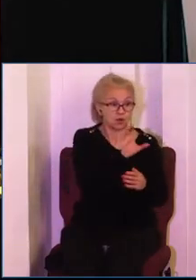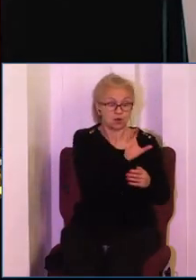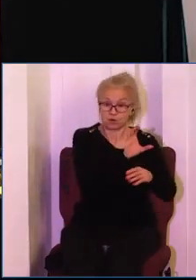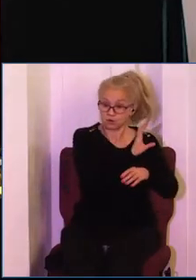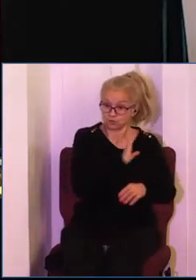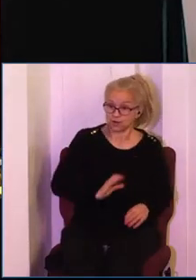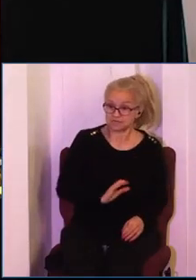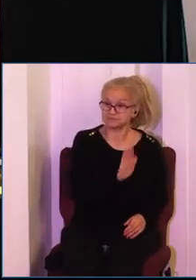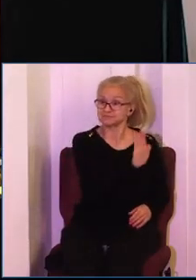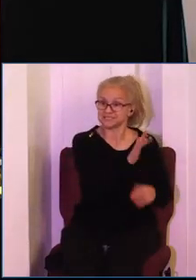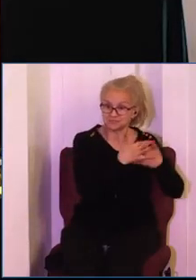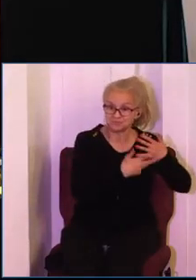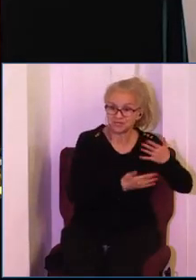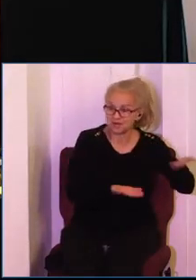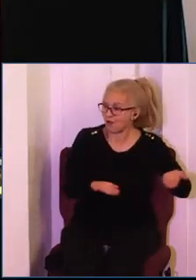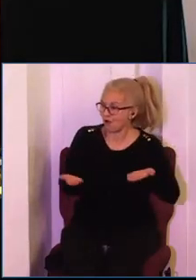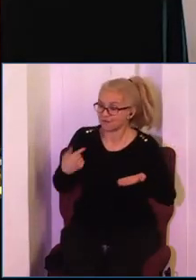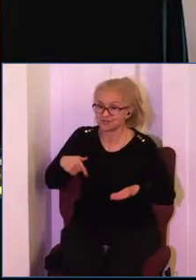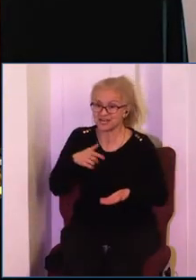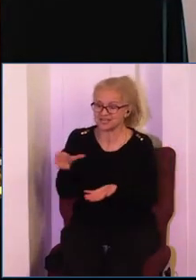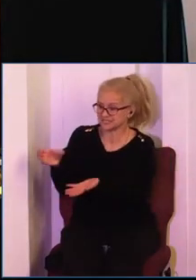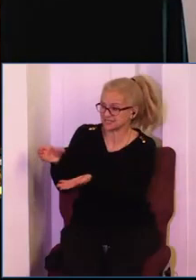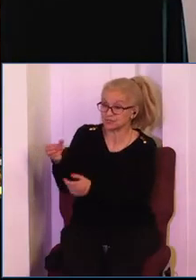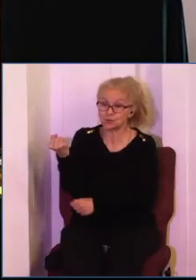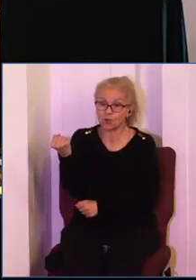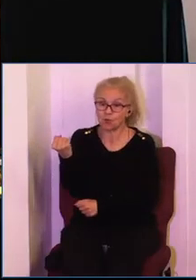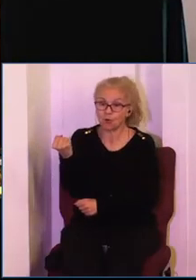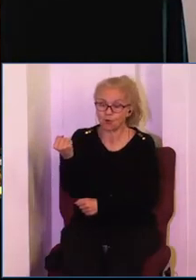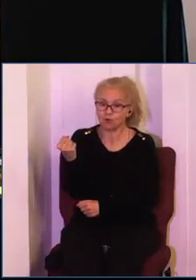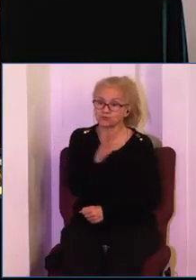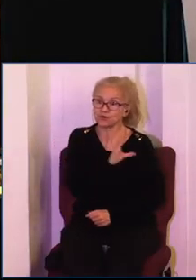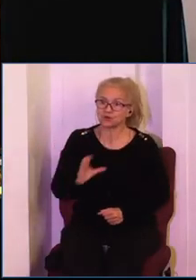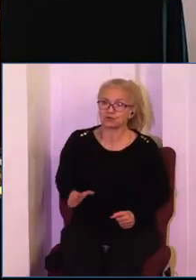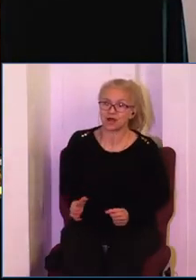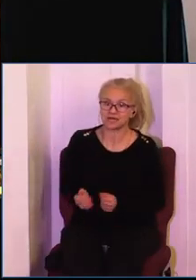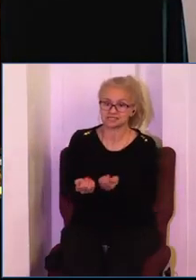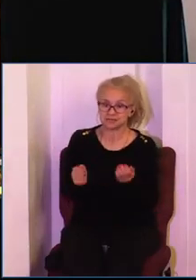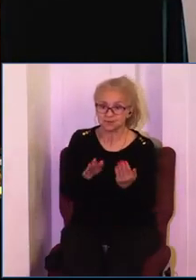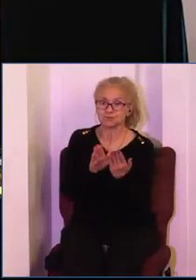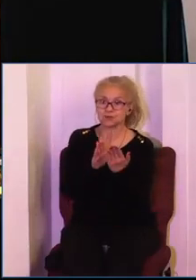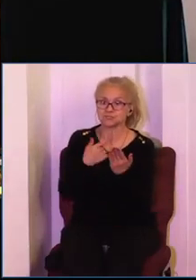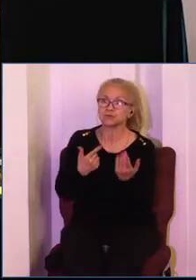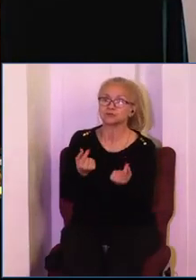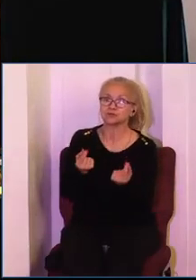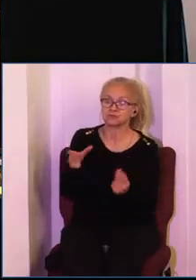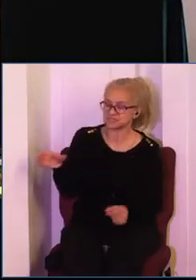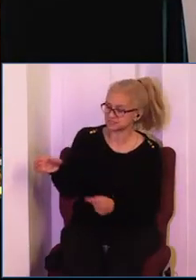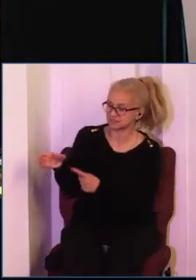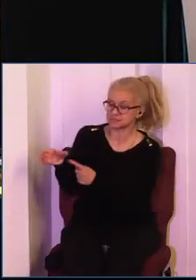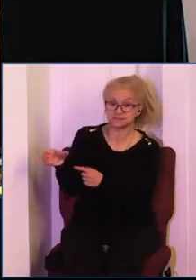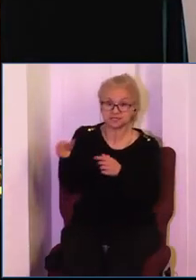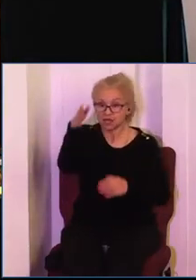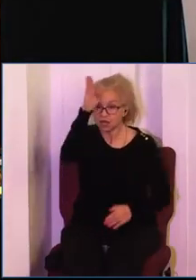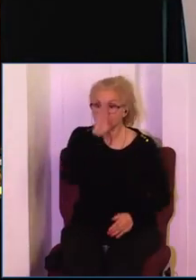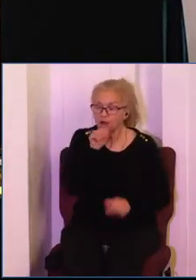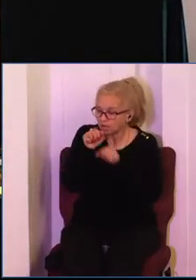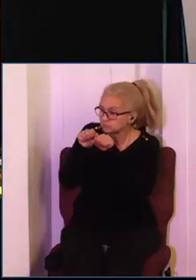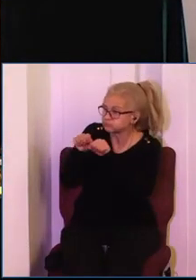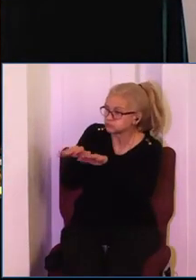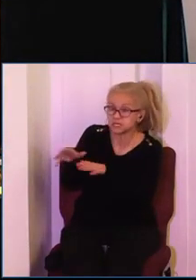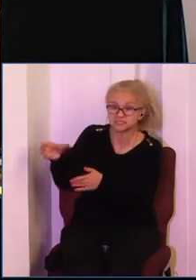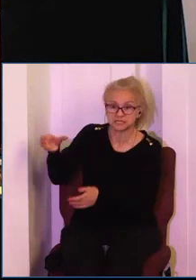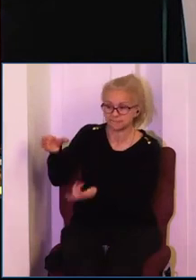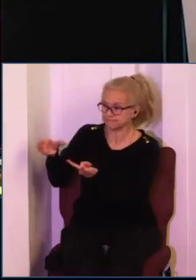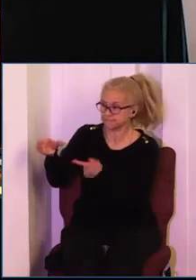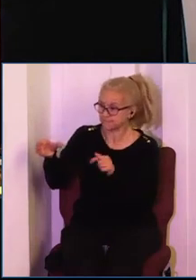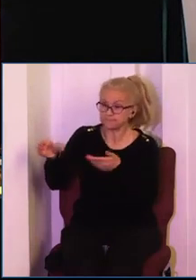offered to us. To hold on to Christ's presence, we do this. God, consecrate this cup as